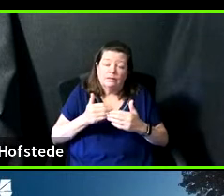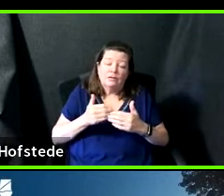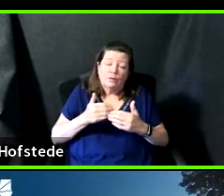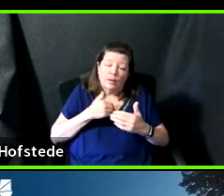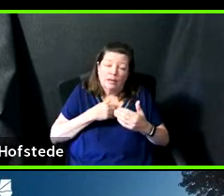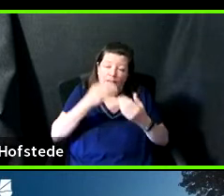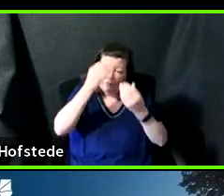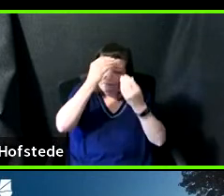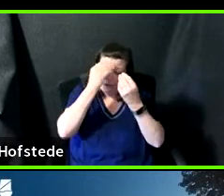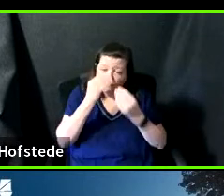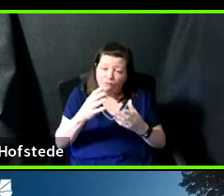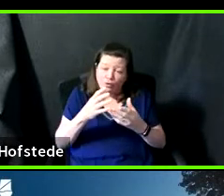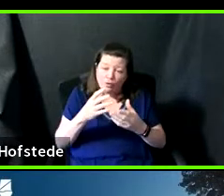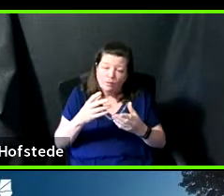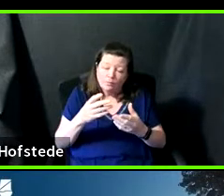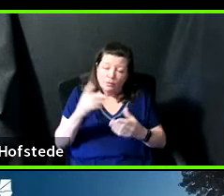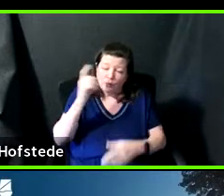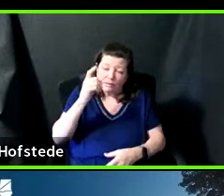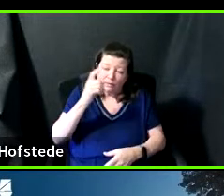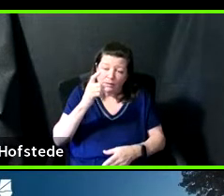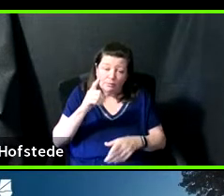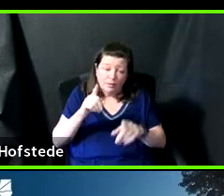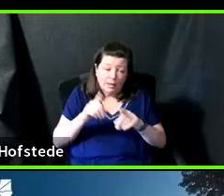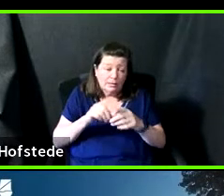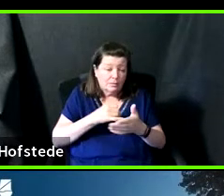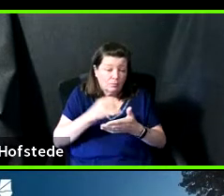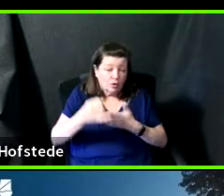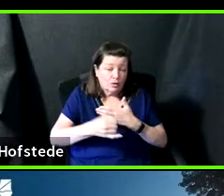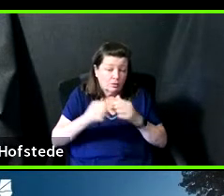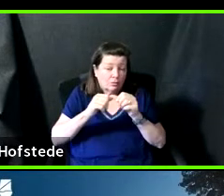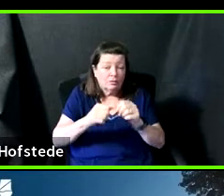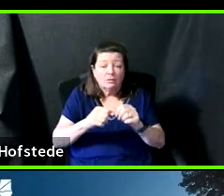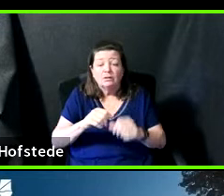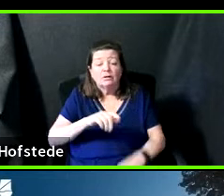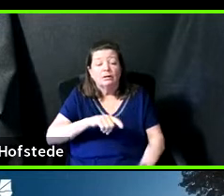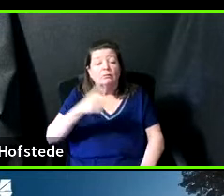as the project continues. With that, Ed?